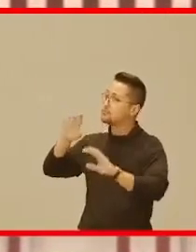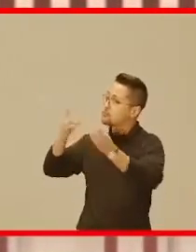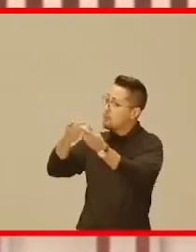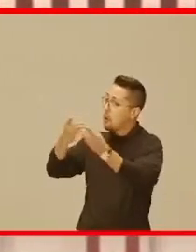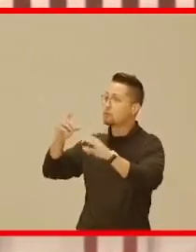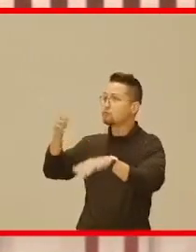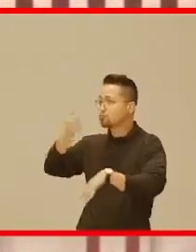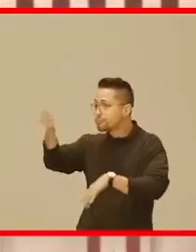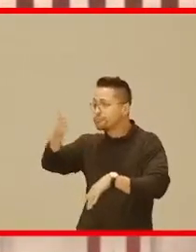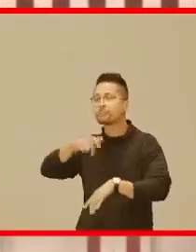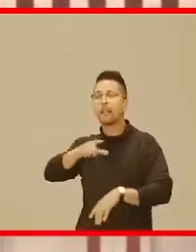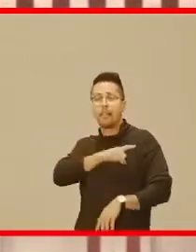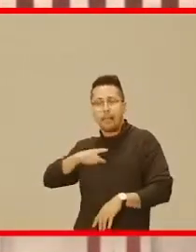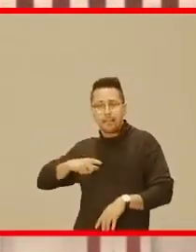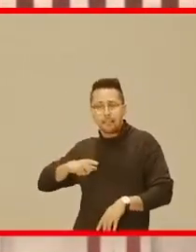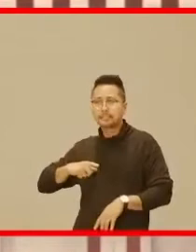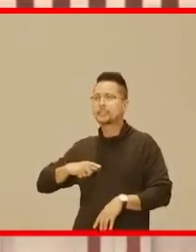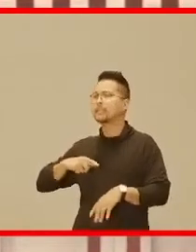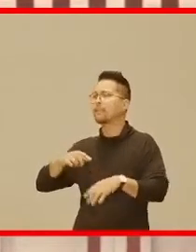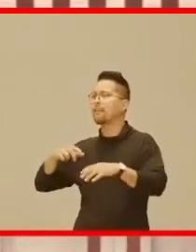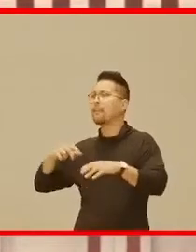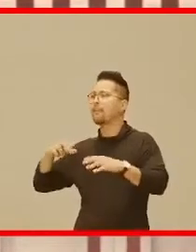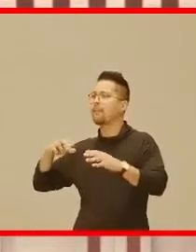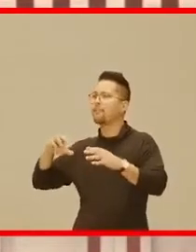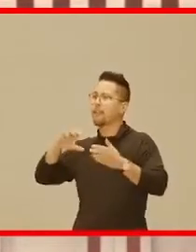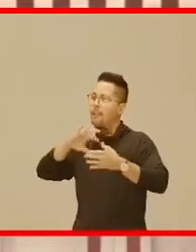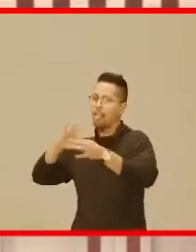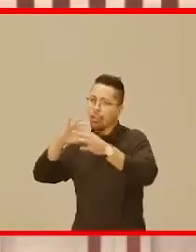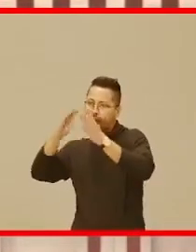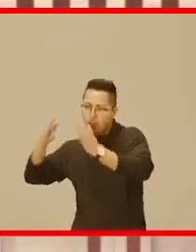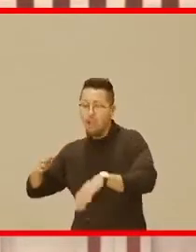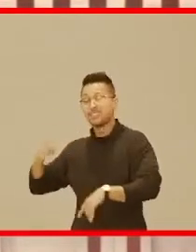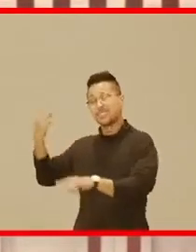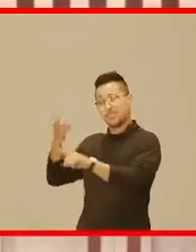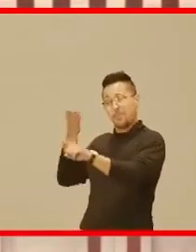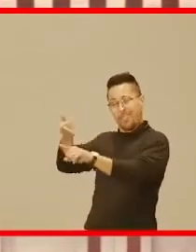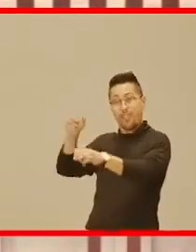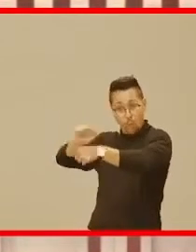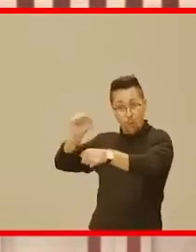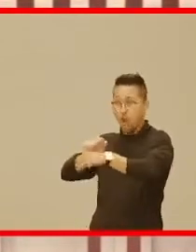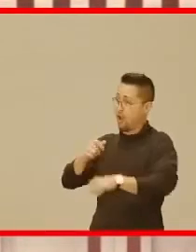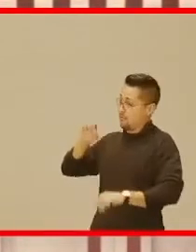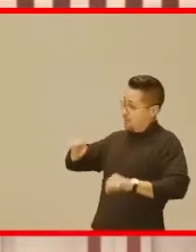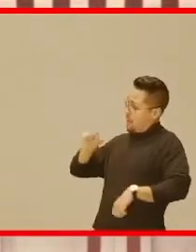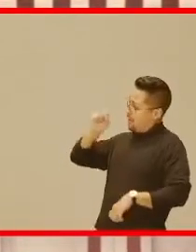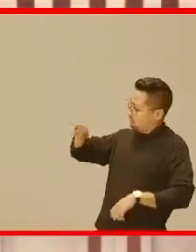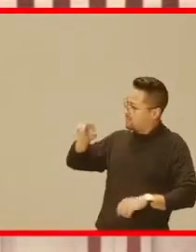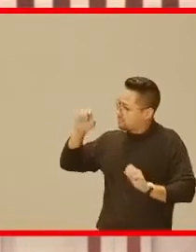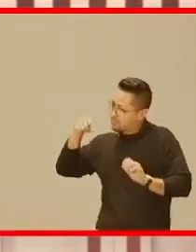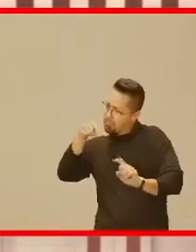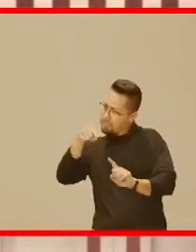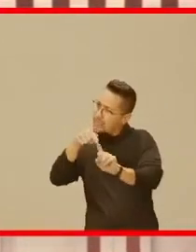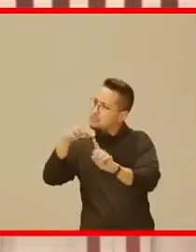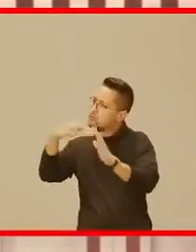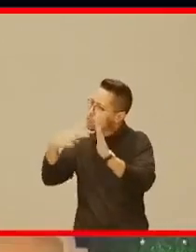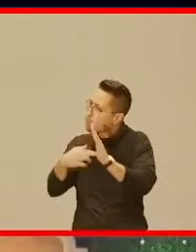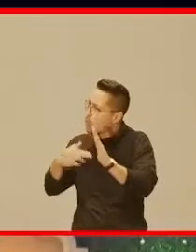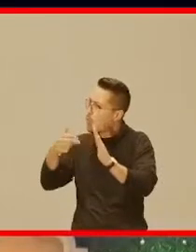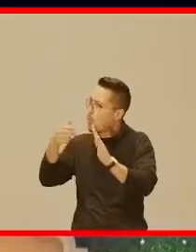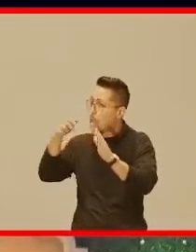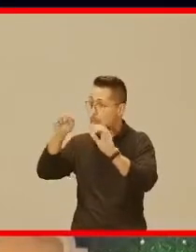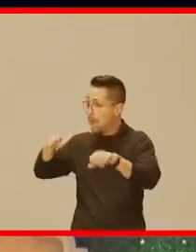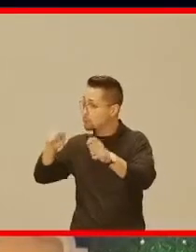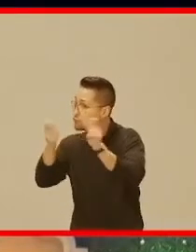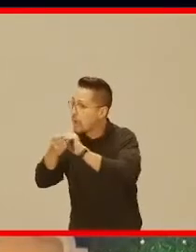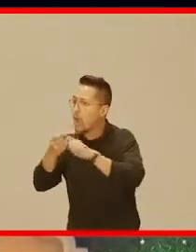Transportation Legislative Liaison, there's somebody in that position, and you can ask, hey, is this a rule change or is this a statute change? And then